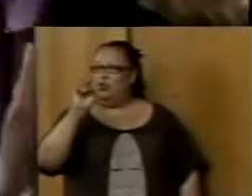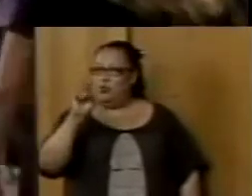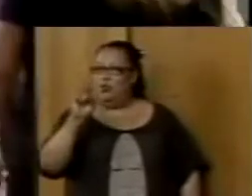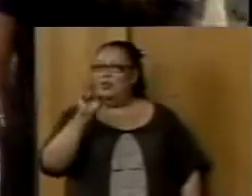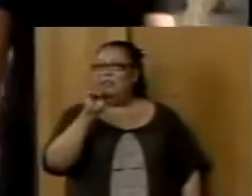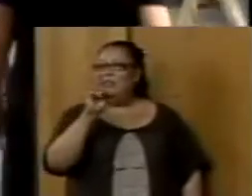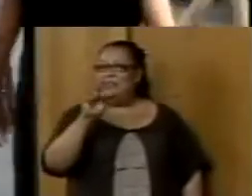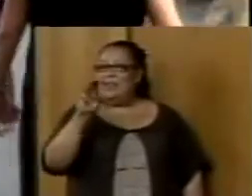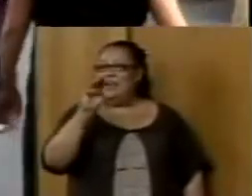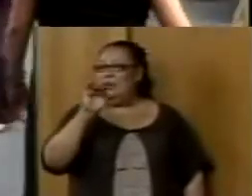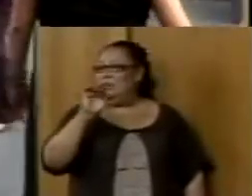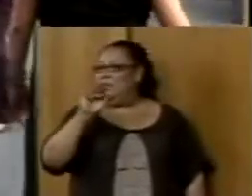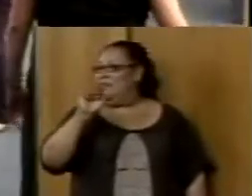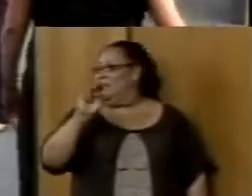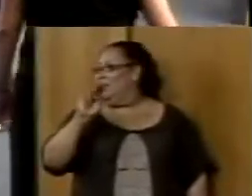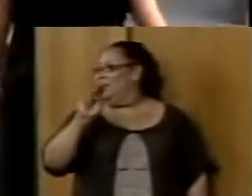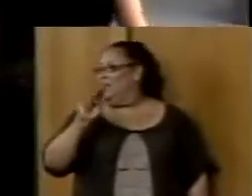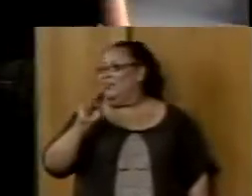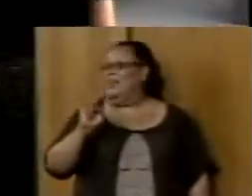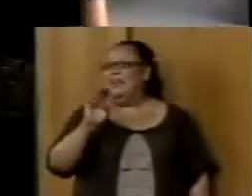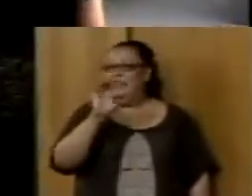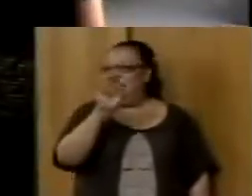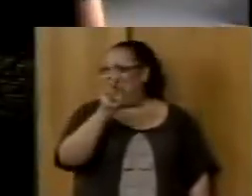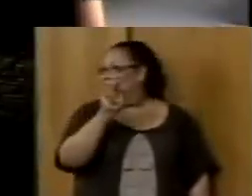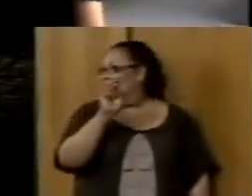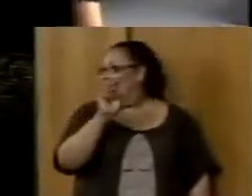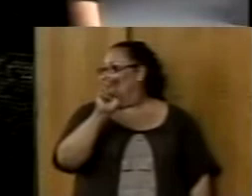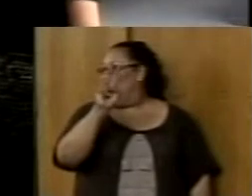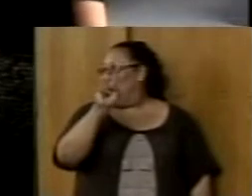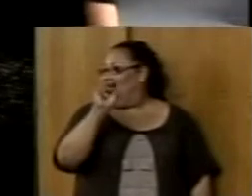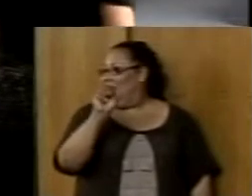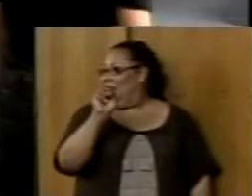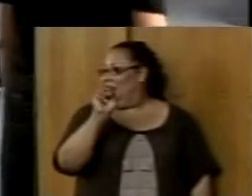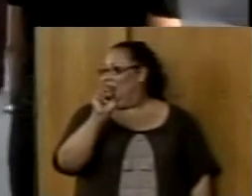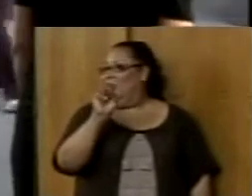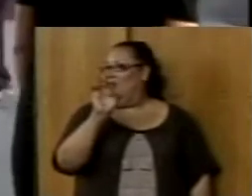Damien Garza, Kevin Flores,